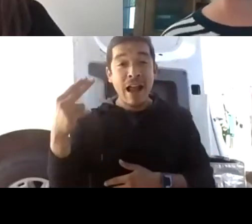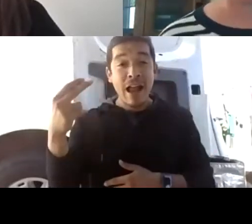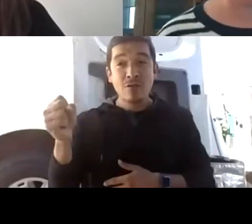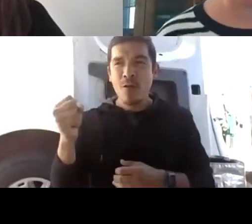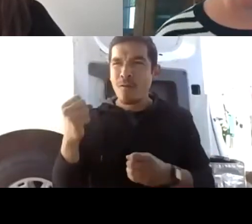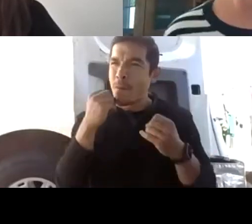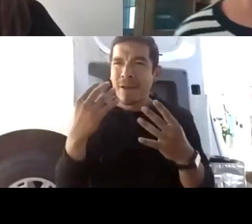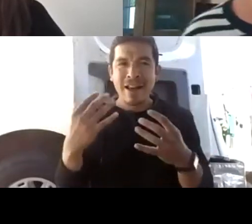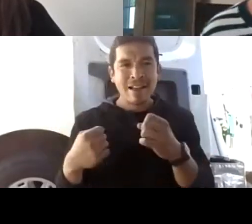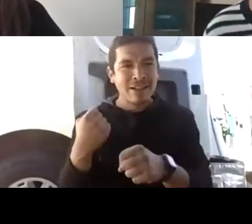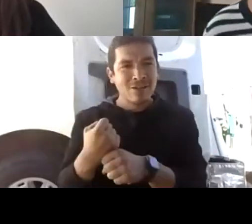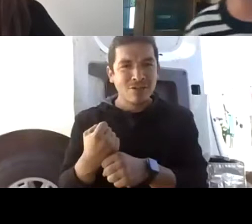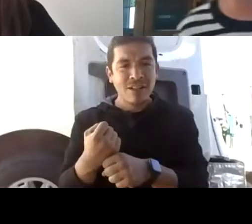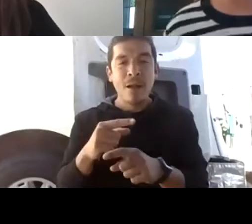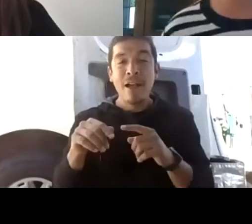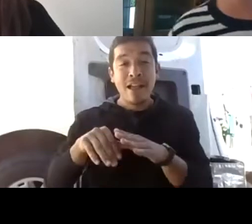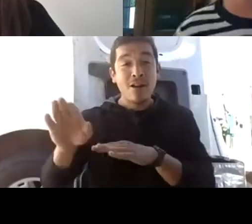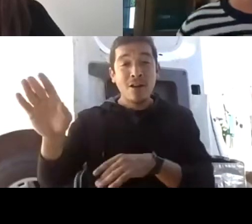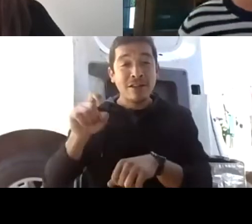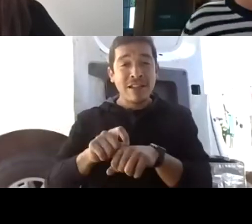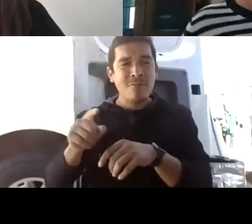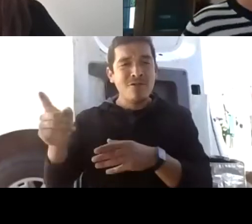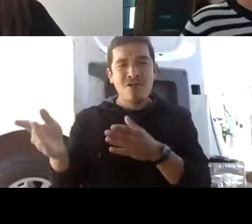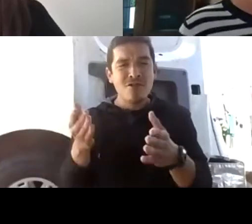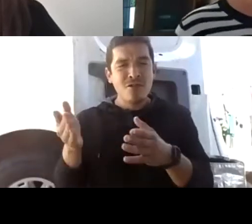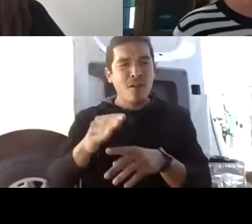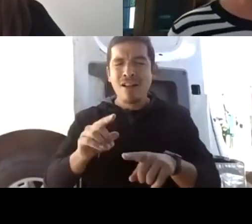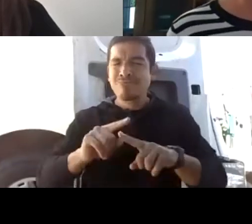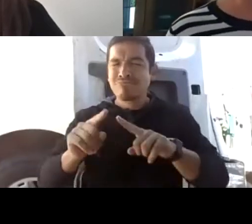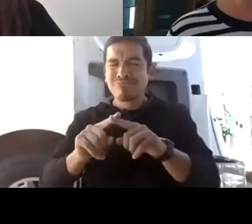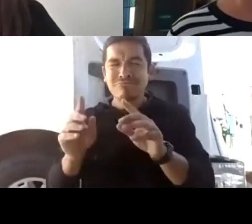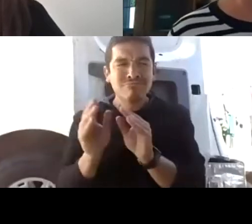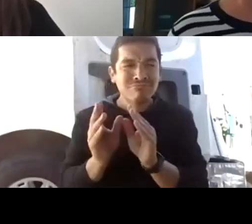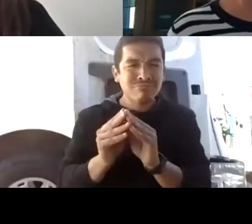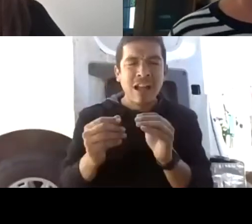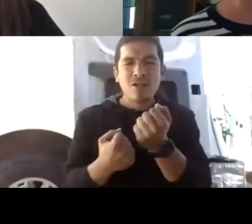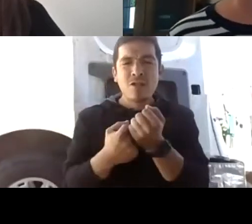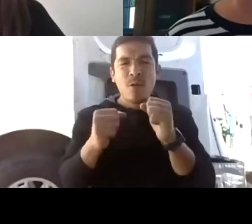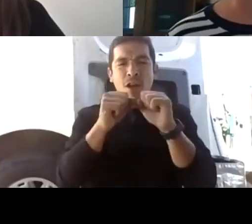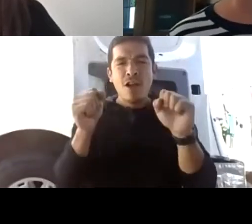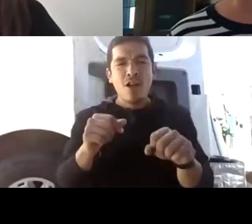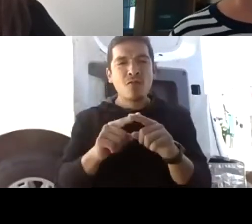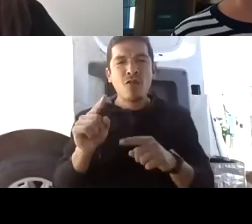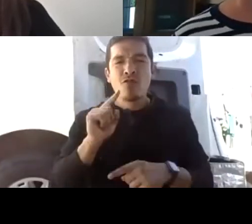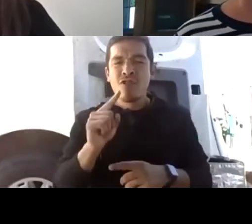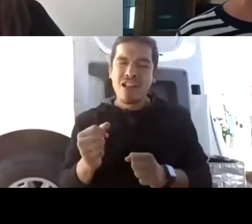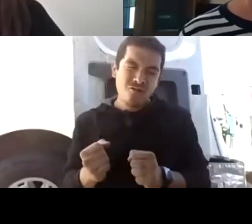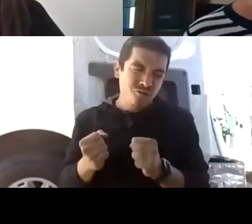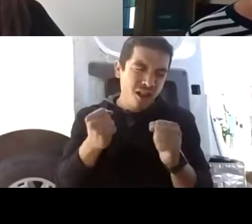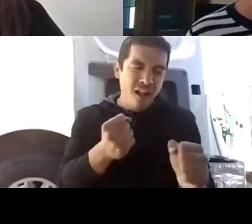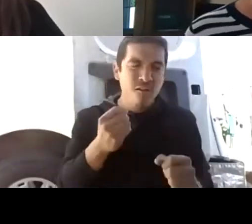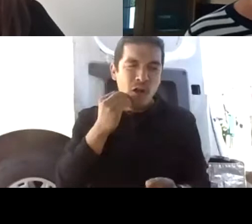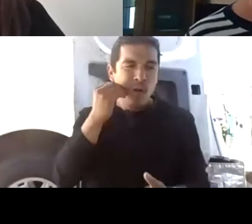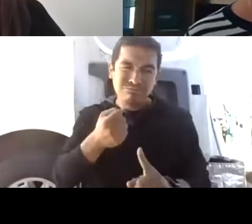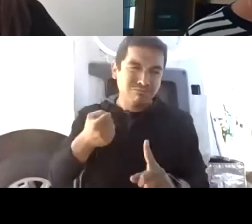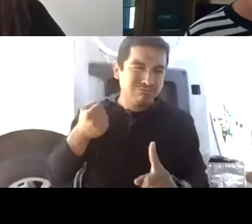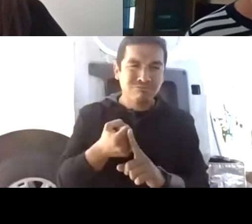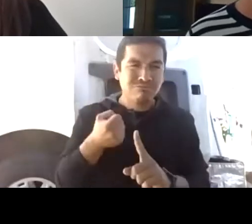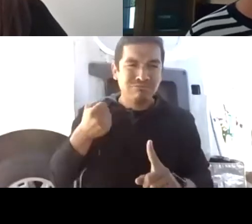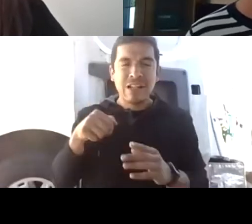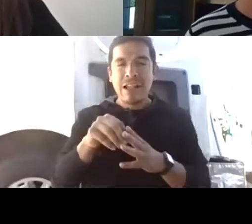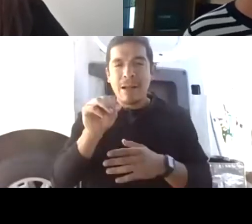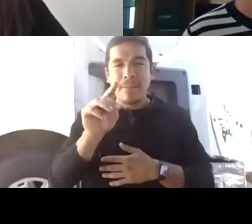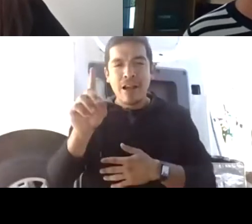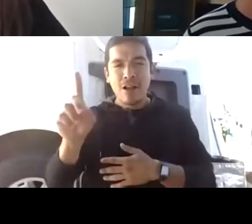years, but in her time, she has served on various committees and support systems to really drive home impacts in